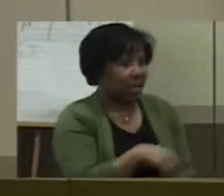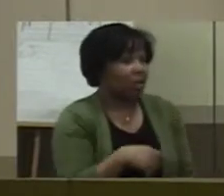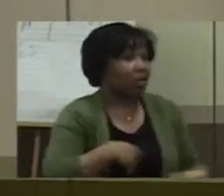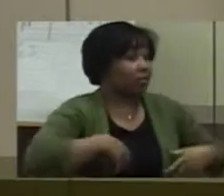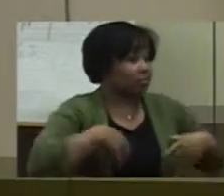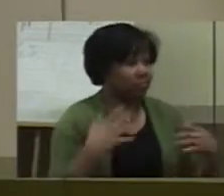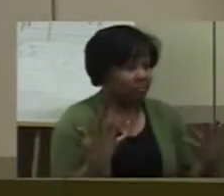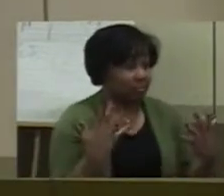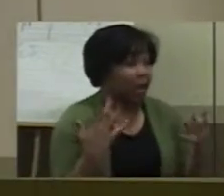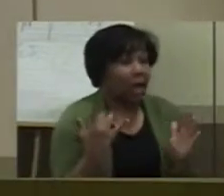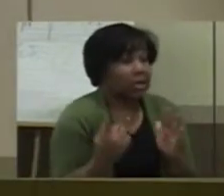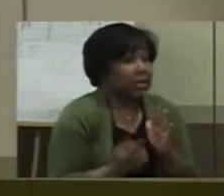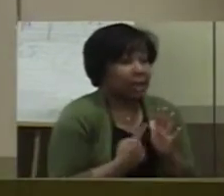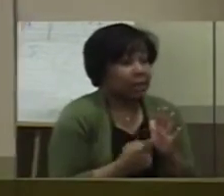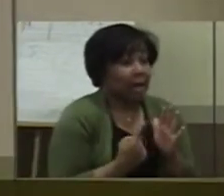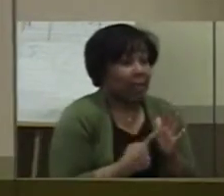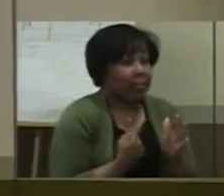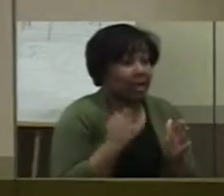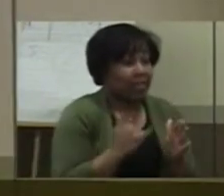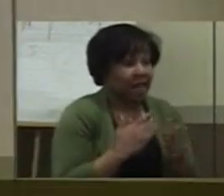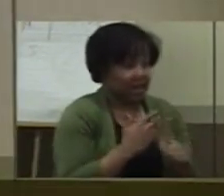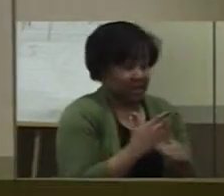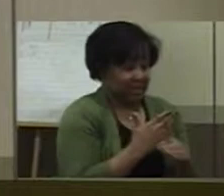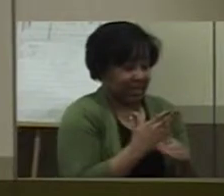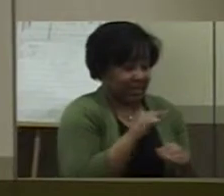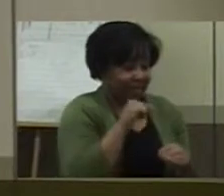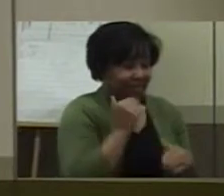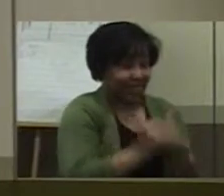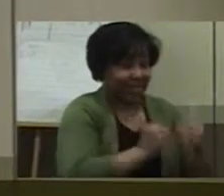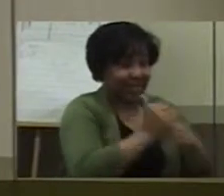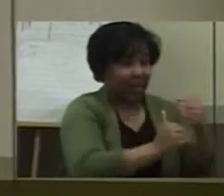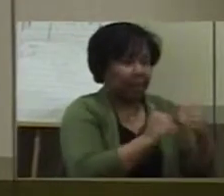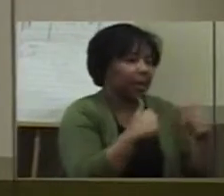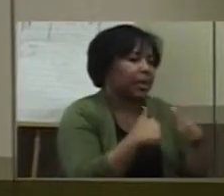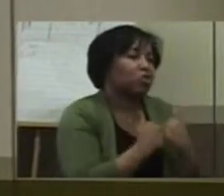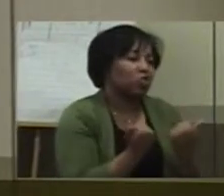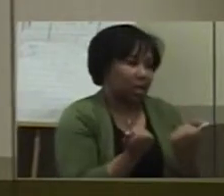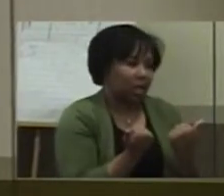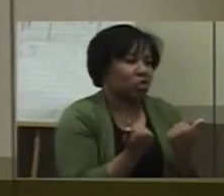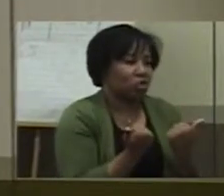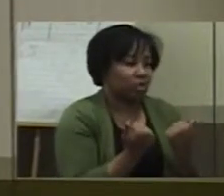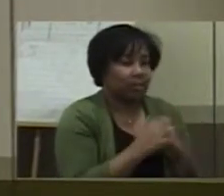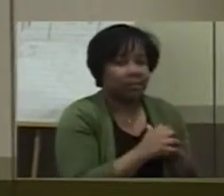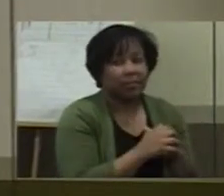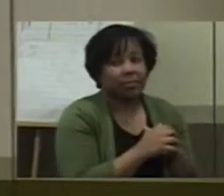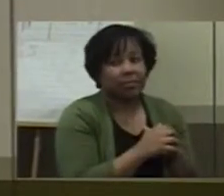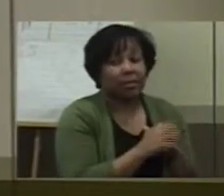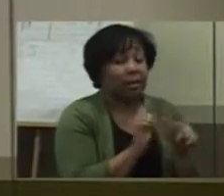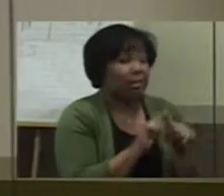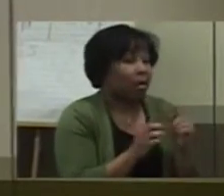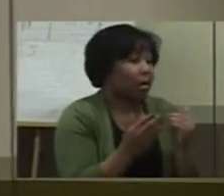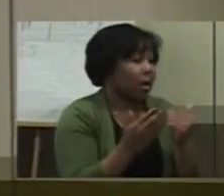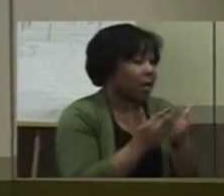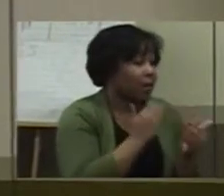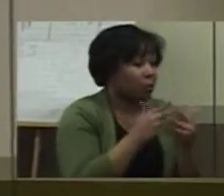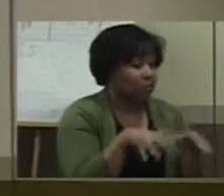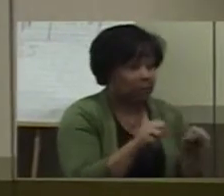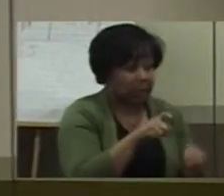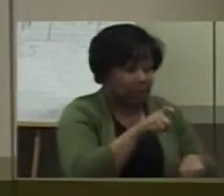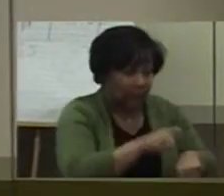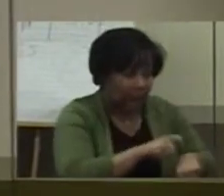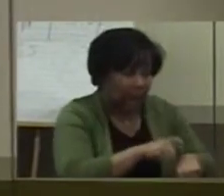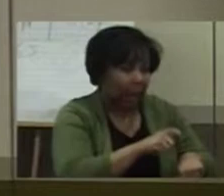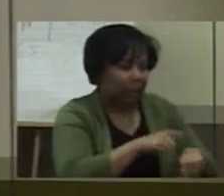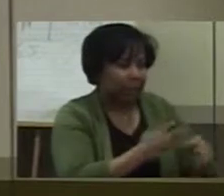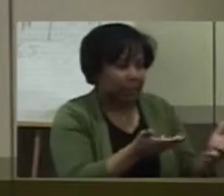So sometimes that intermediate step can be a challenge. Okay? But if you take the time